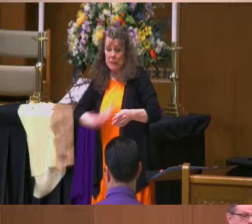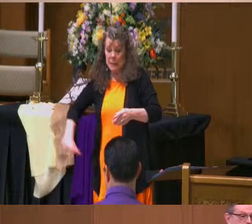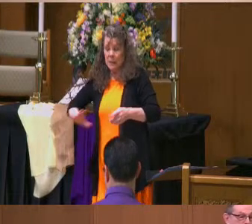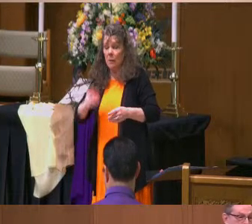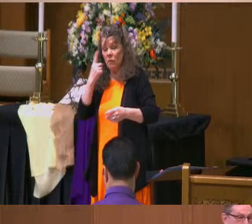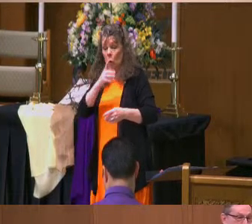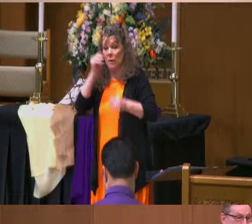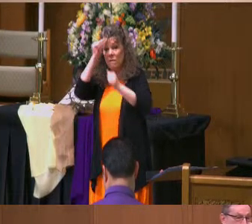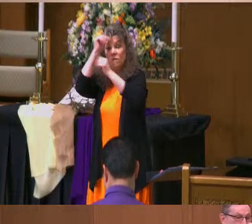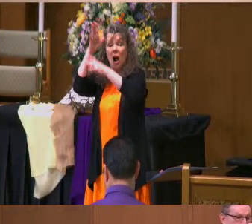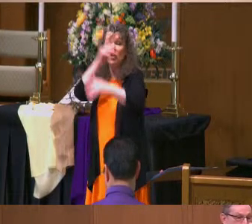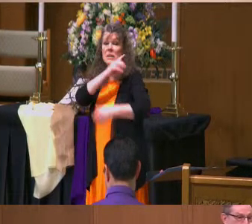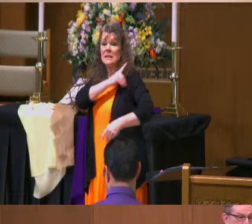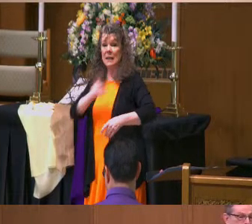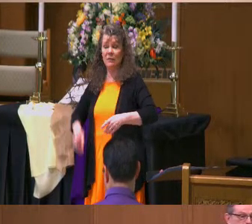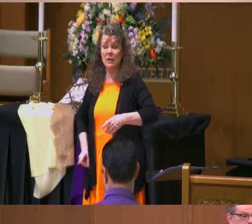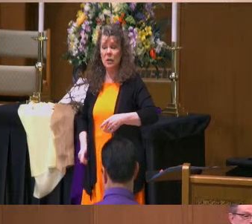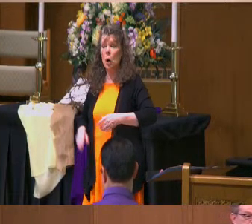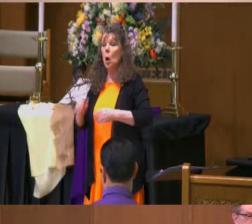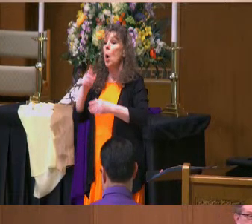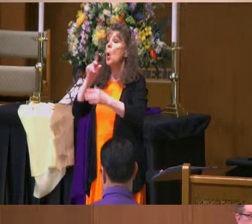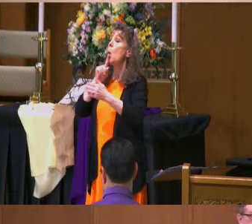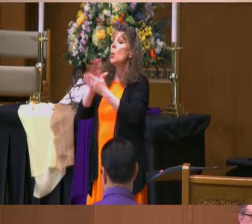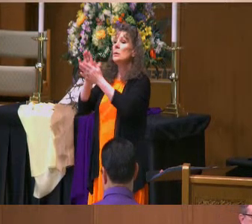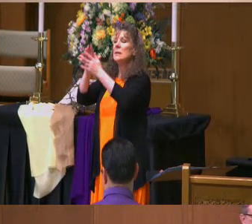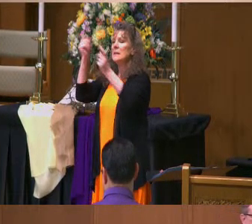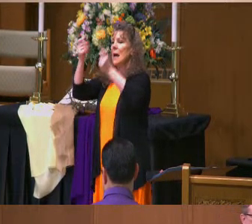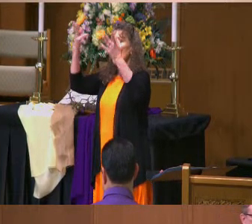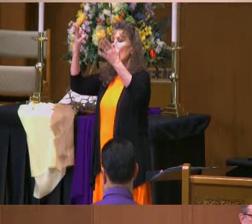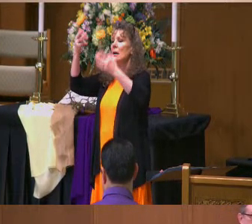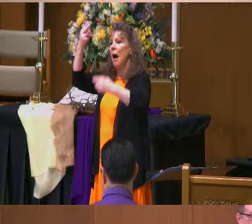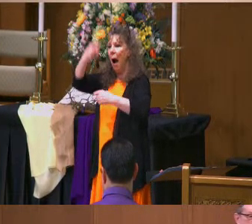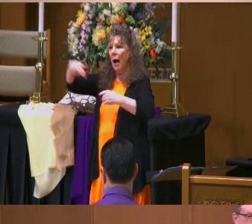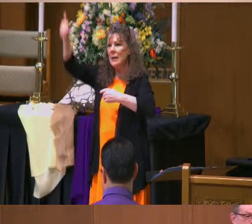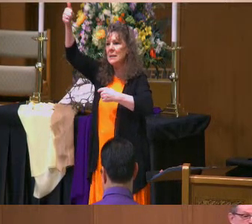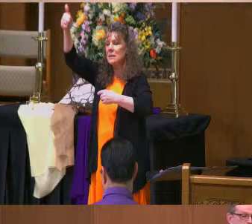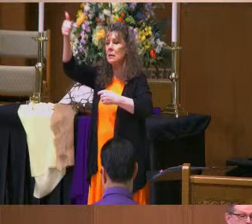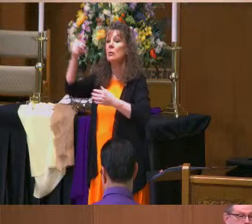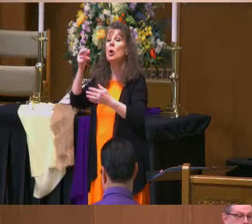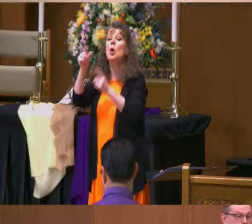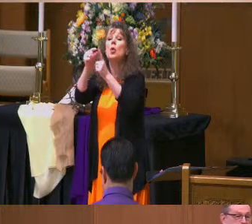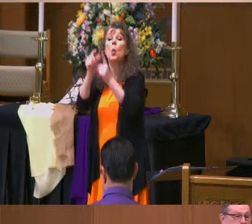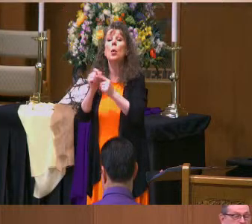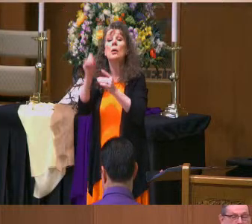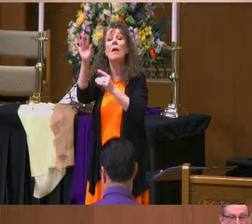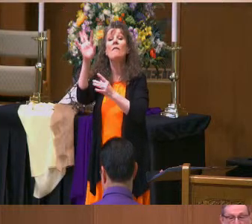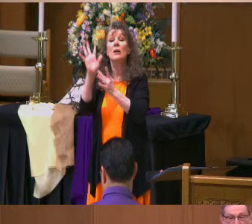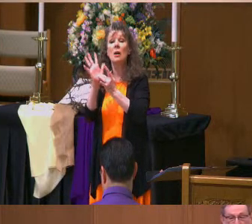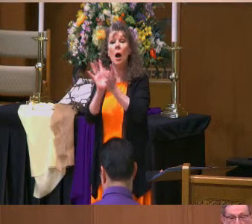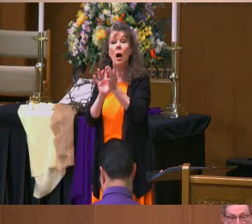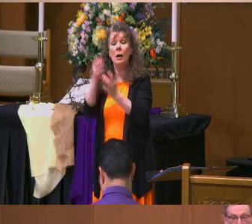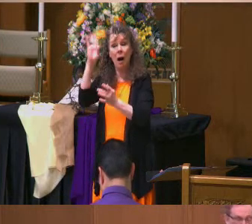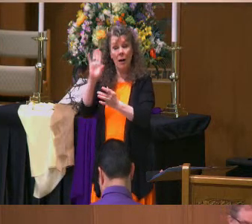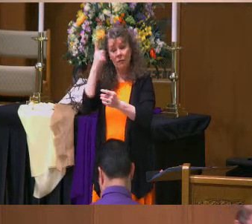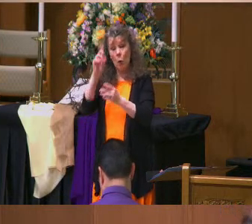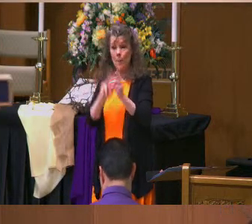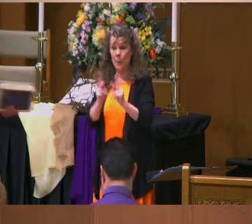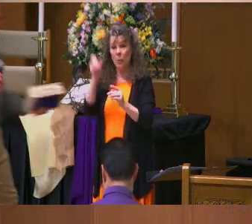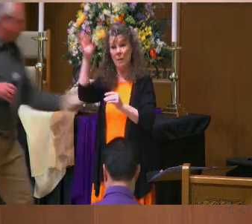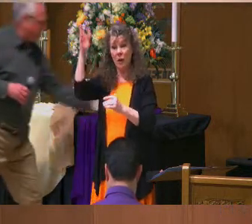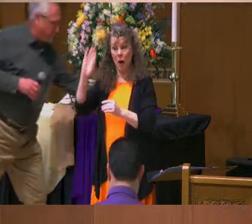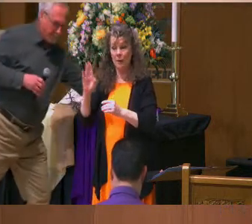David. Hosanna in the highest.'" It's the word of God for the people of God.